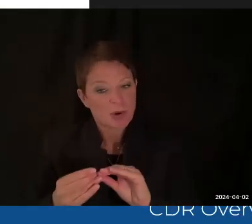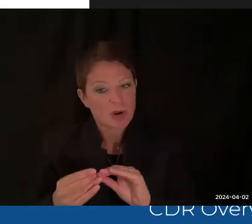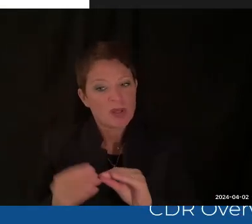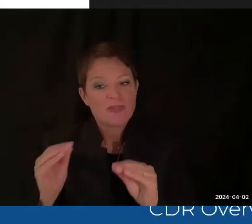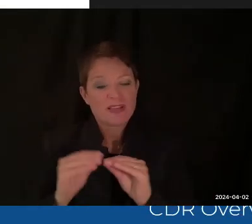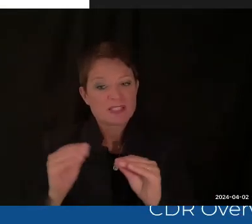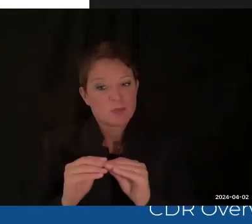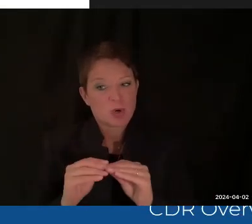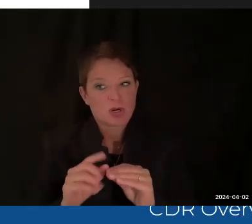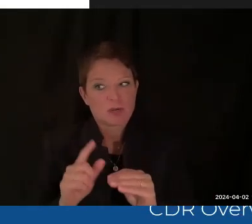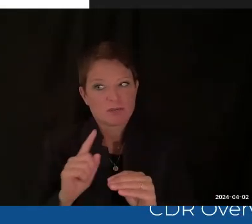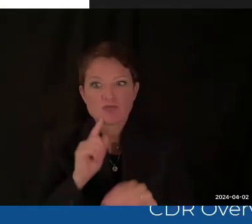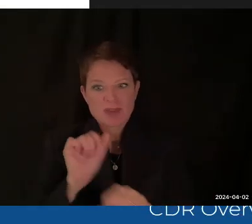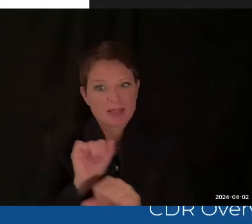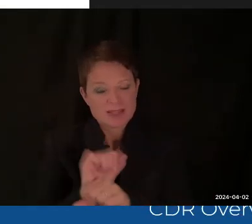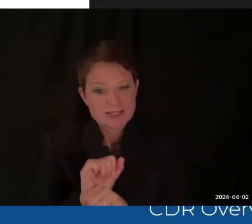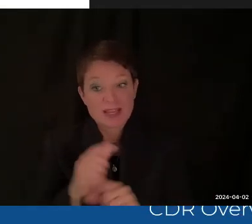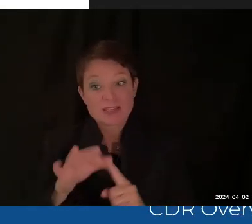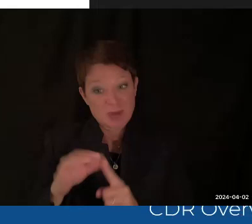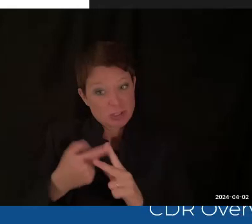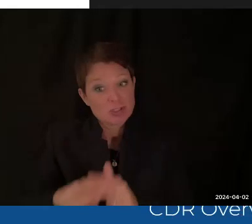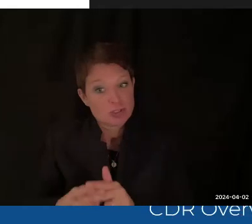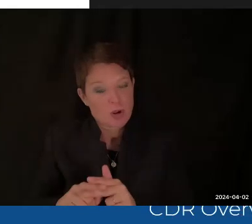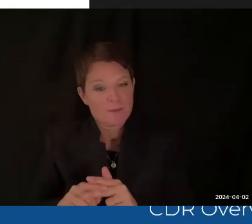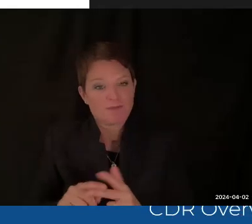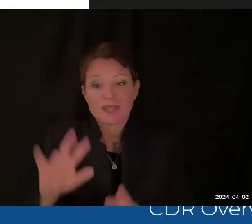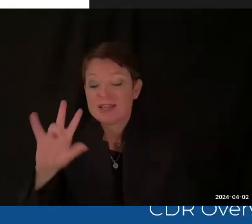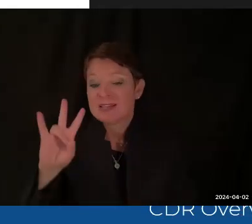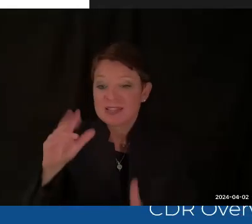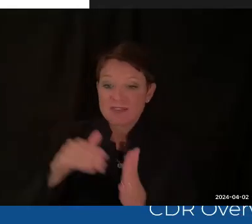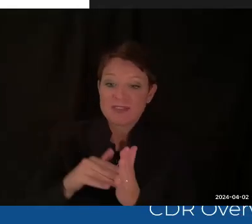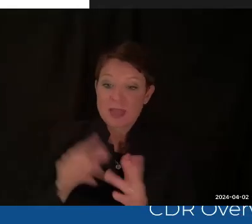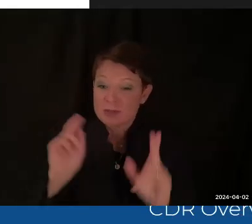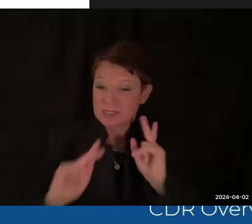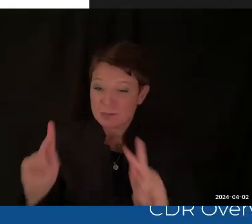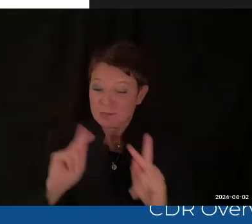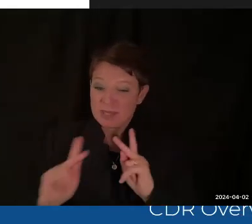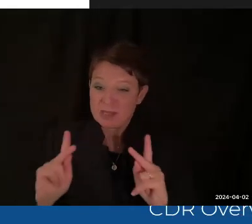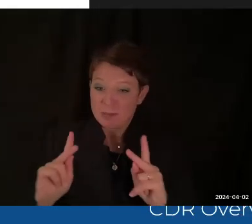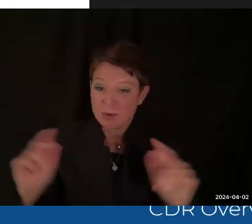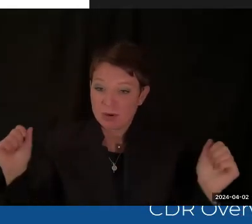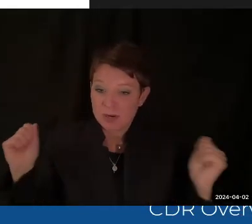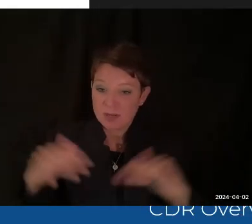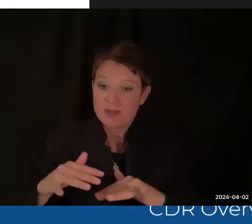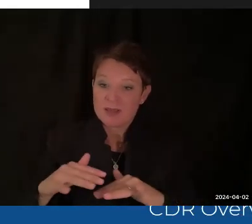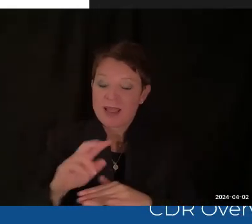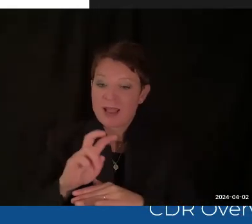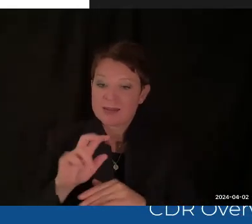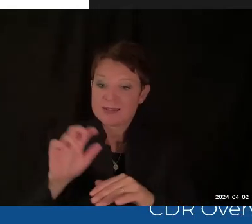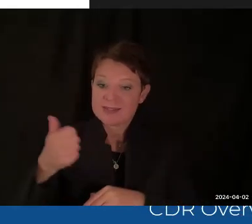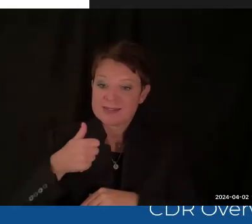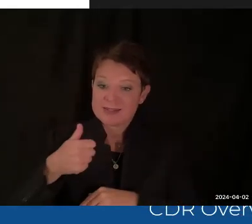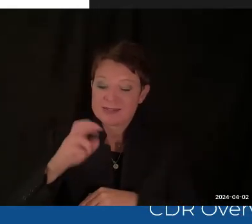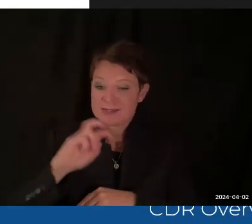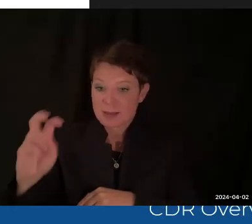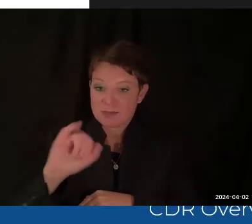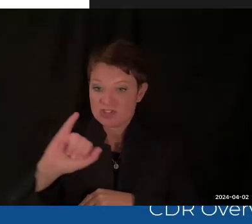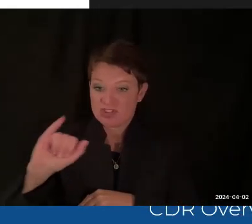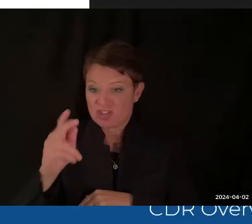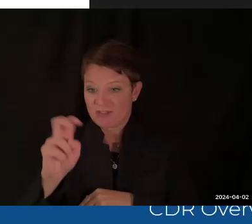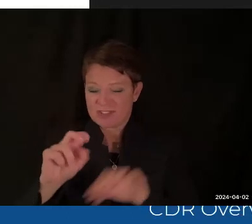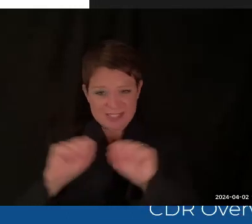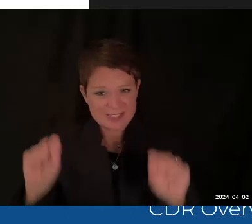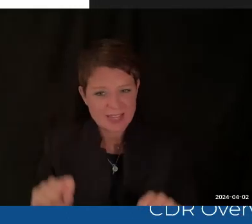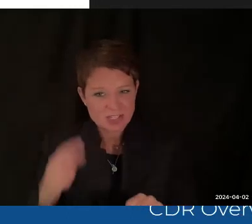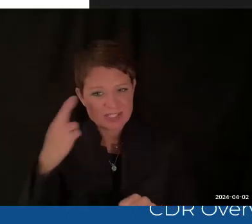more realistic, especially at the start. You're going to have 7,000 people descending on SEPTA's Jefferson Station. That